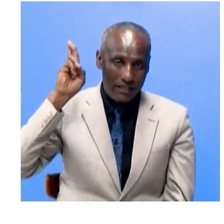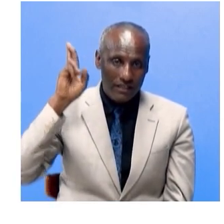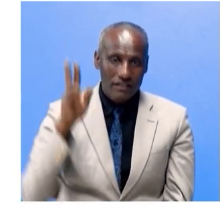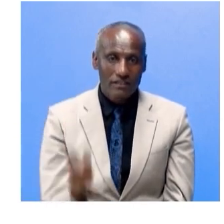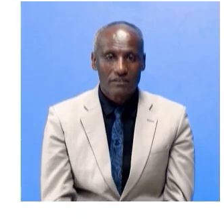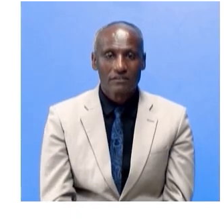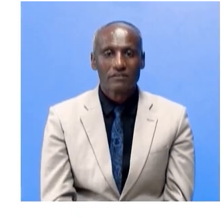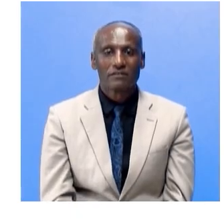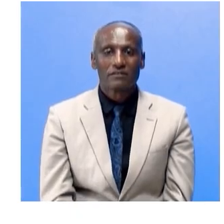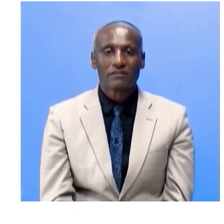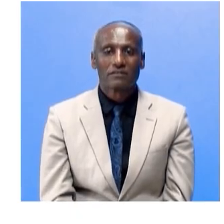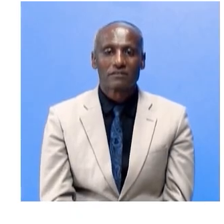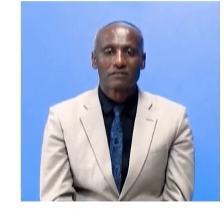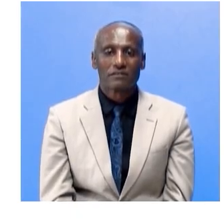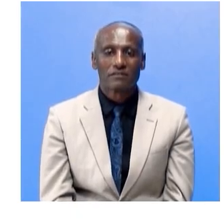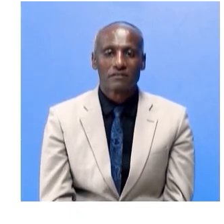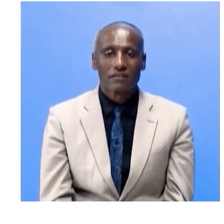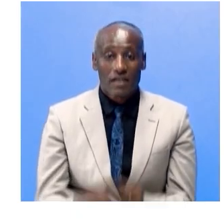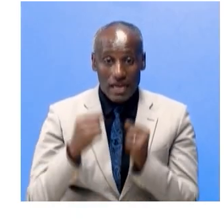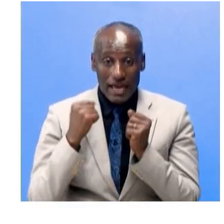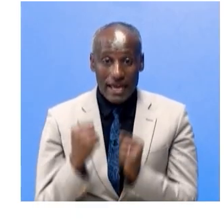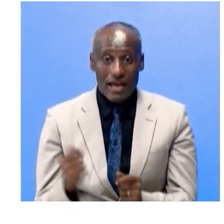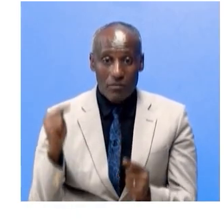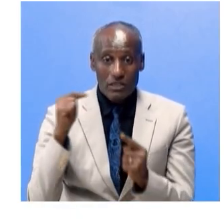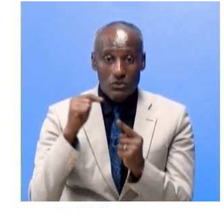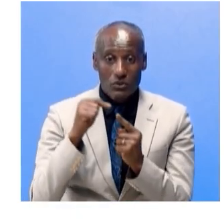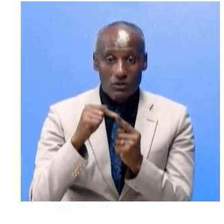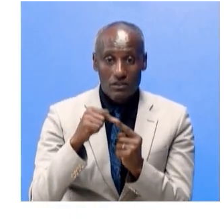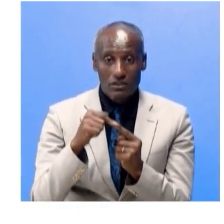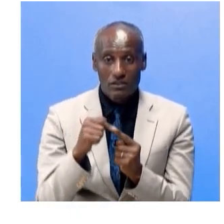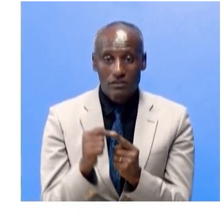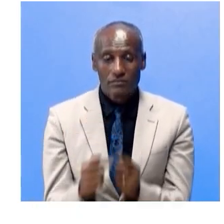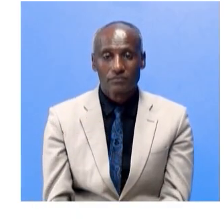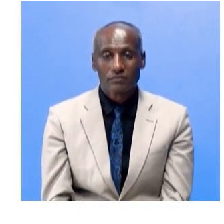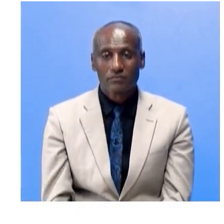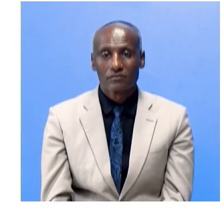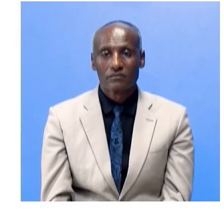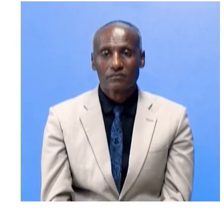were. They were able to. They were able to.